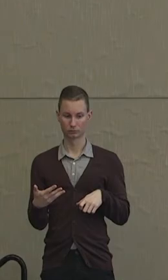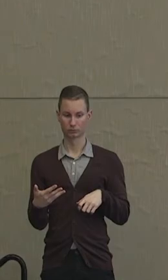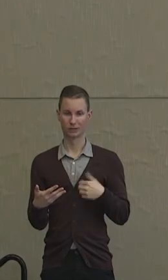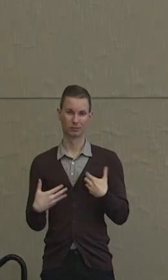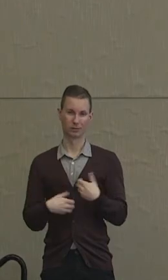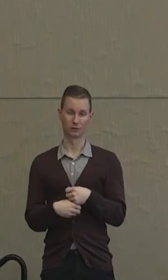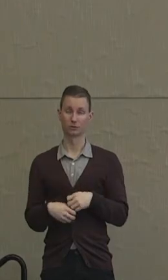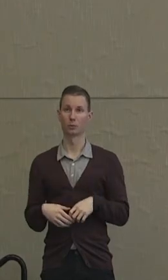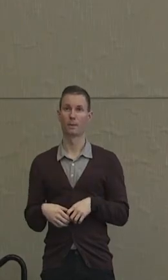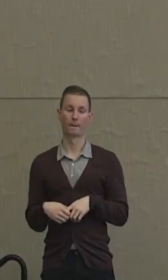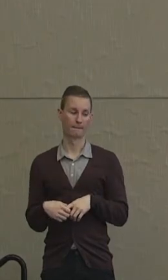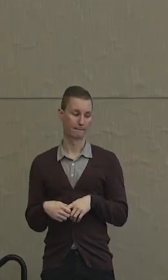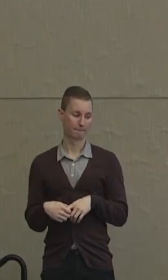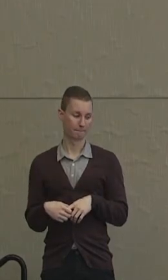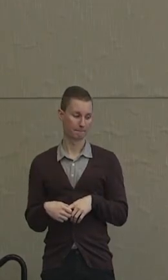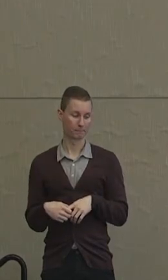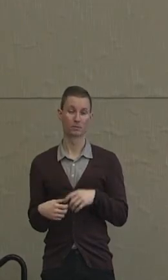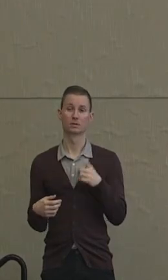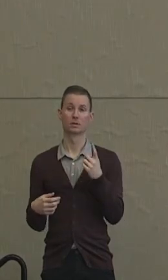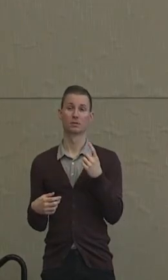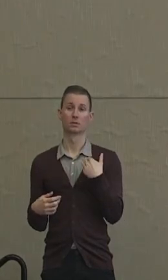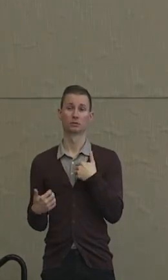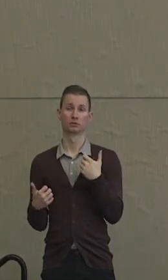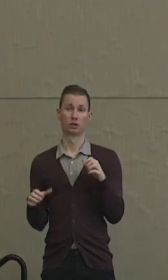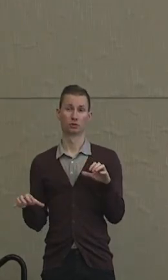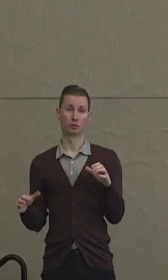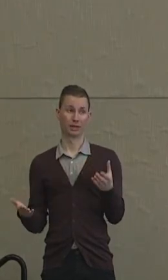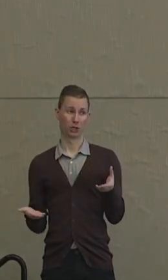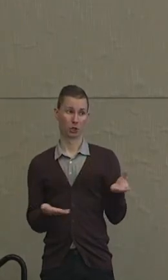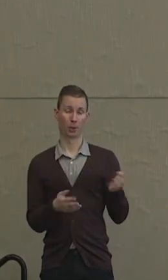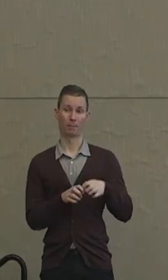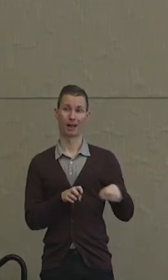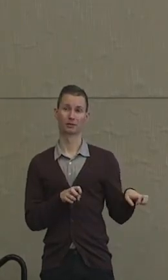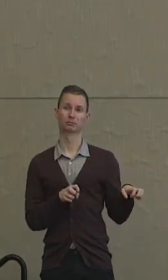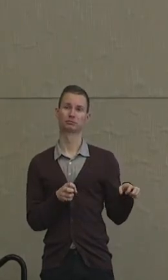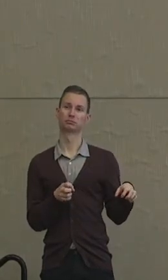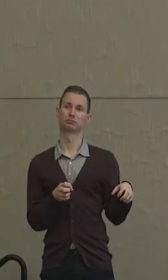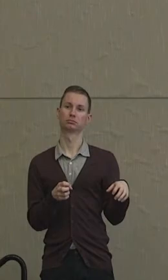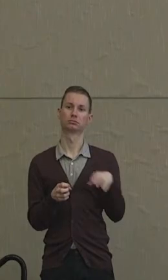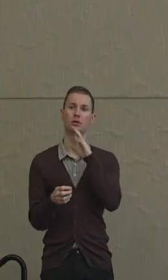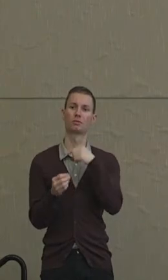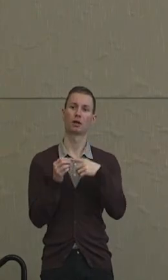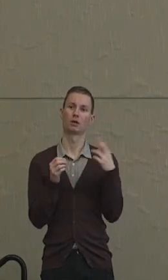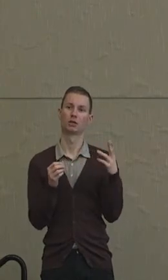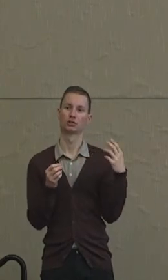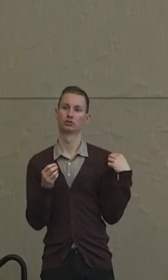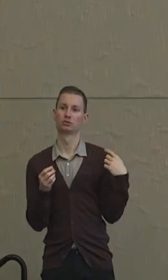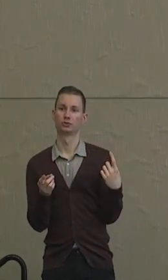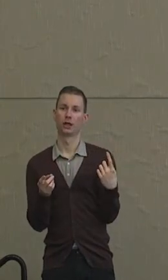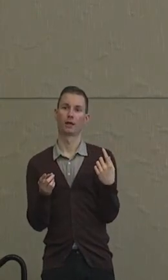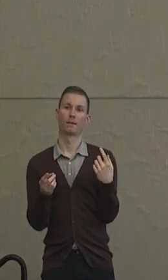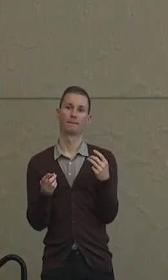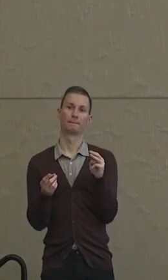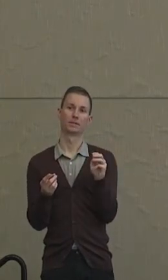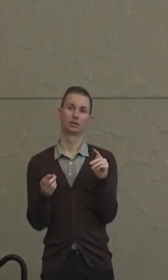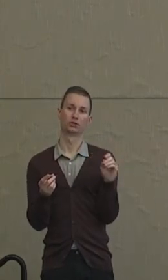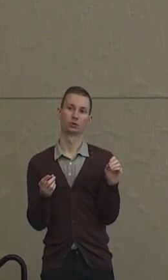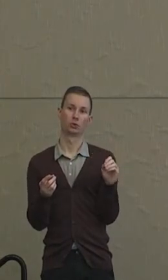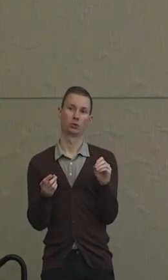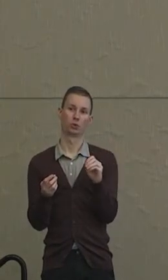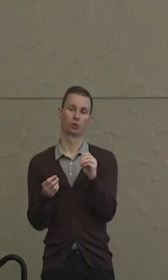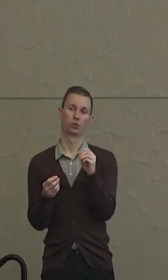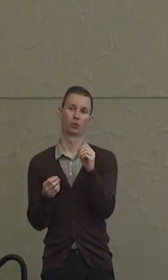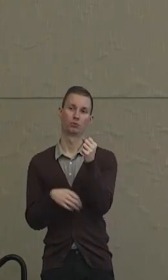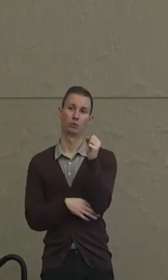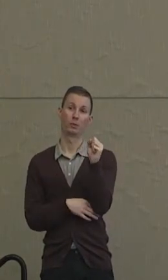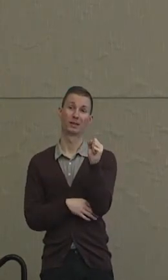paraphrasing it, so one of the things we've tried to do on this panel is tell the history of the Me Too movement, including the